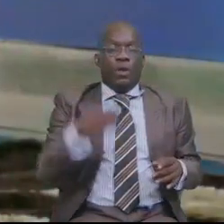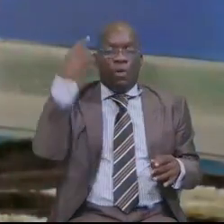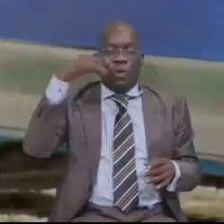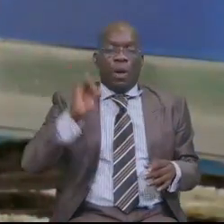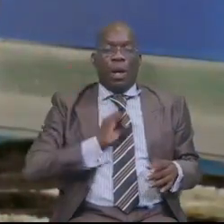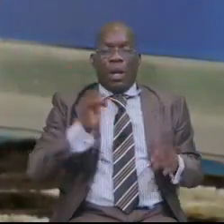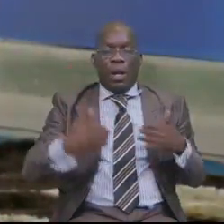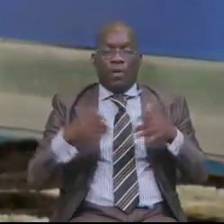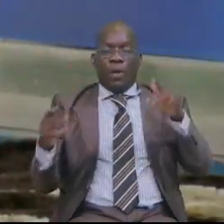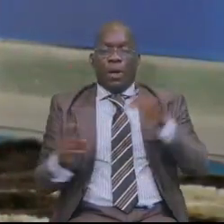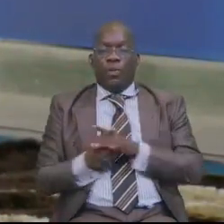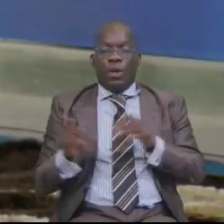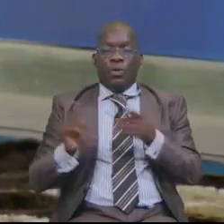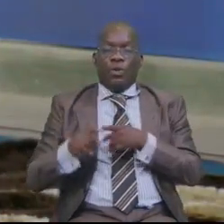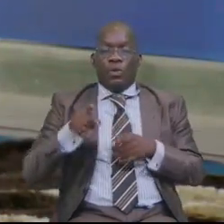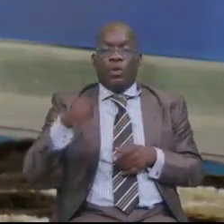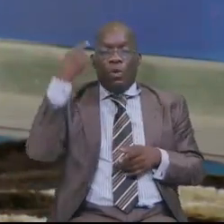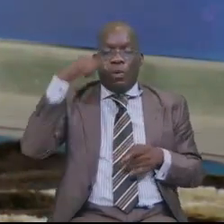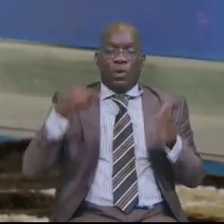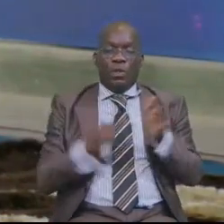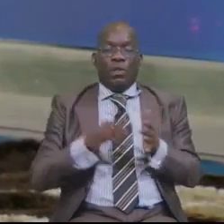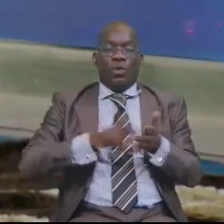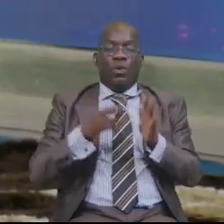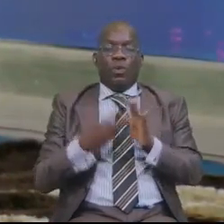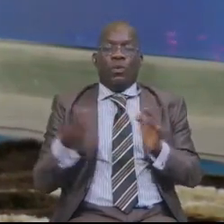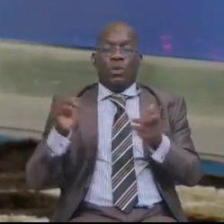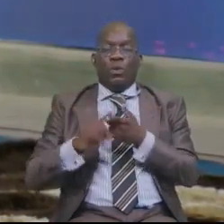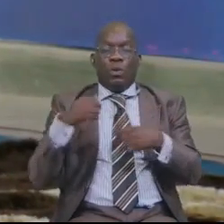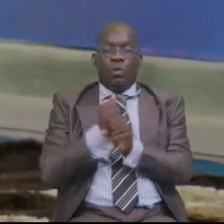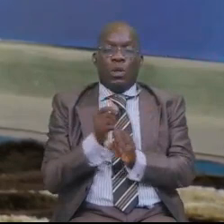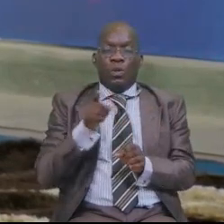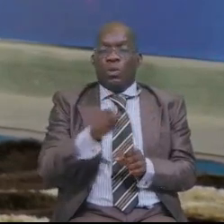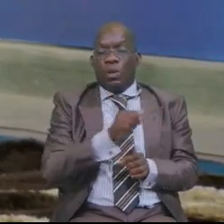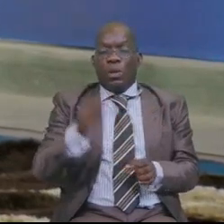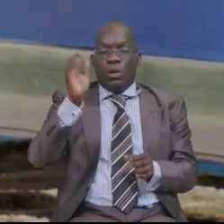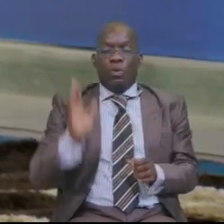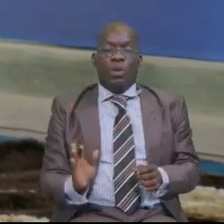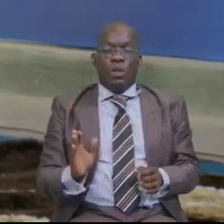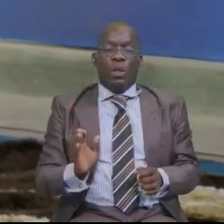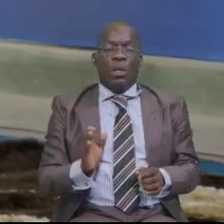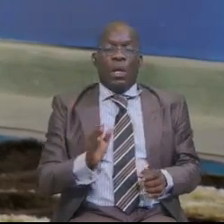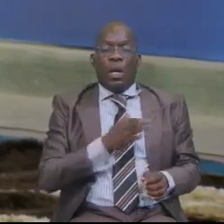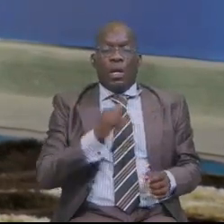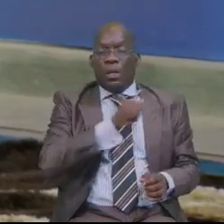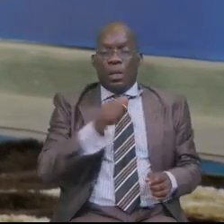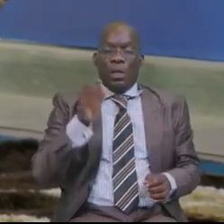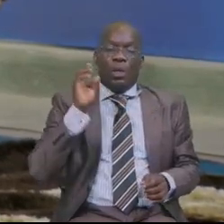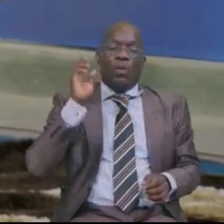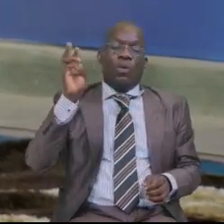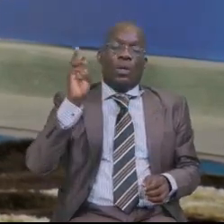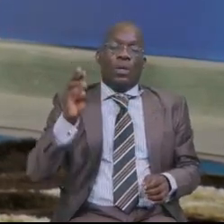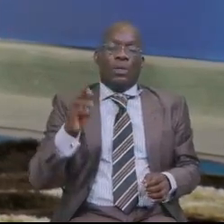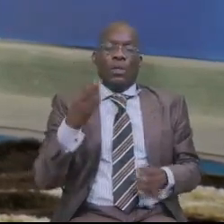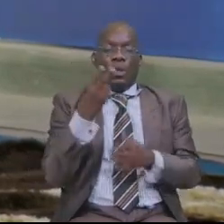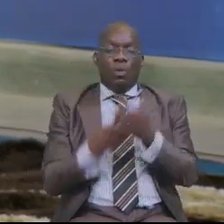for this purpose, to make thee a minister and a witness both of these things which